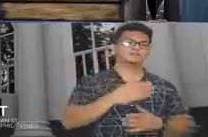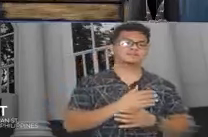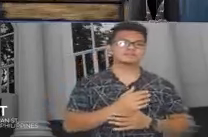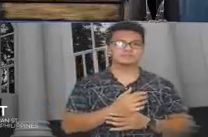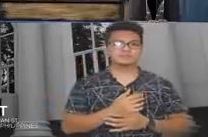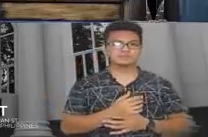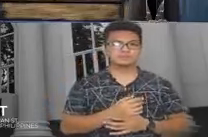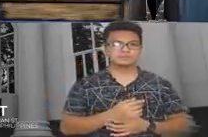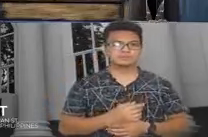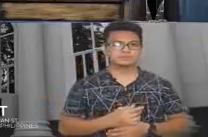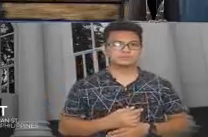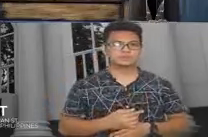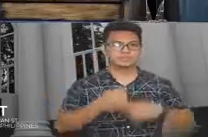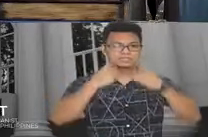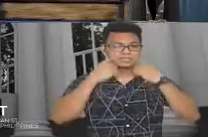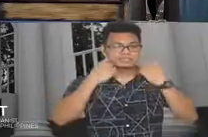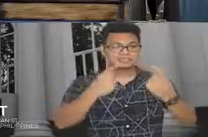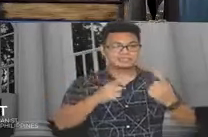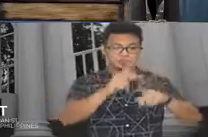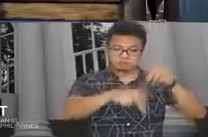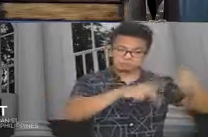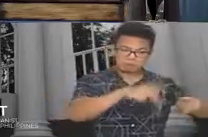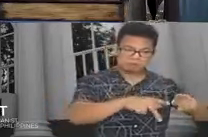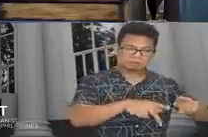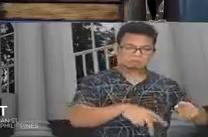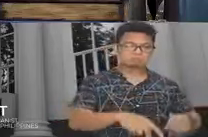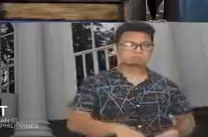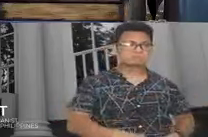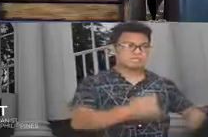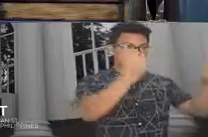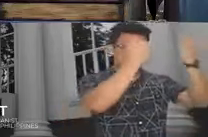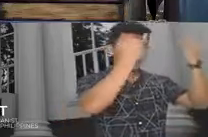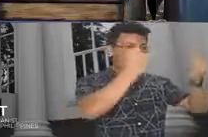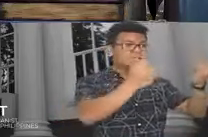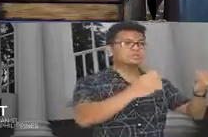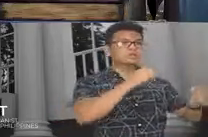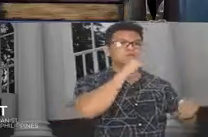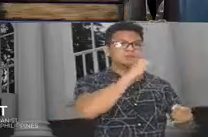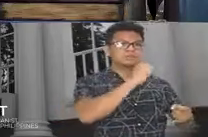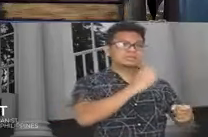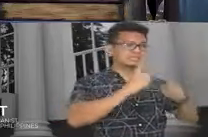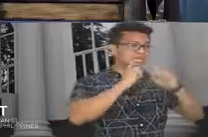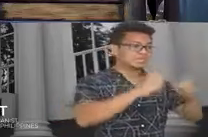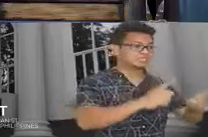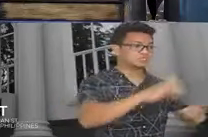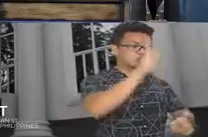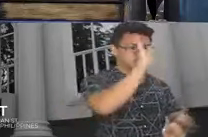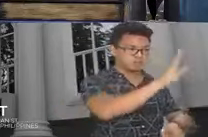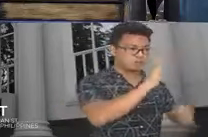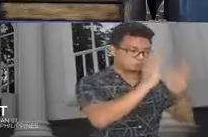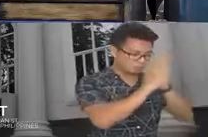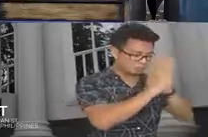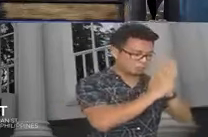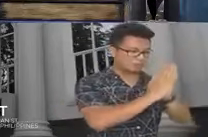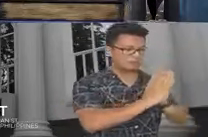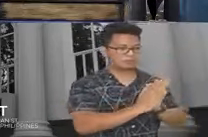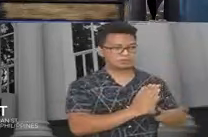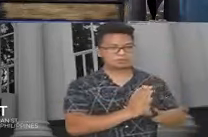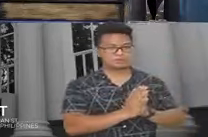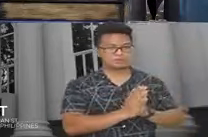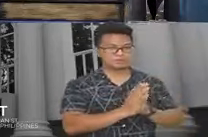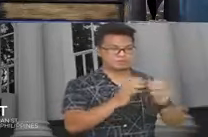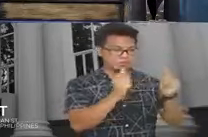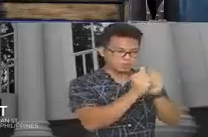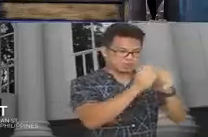He is a God. Either he is talking or is pursuing or in a journey or peradventure